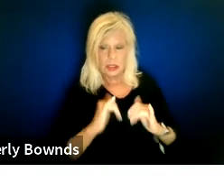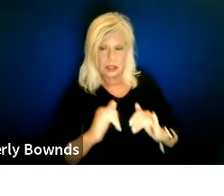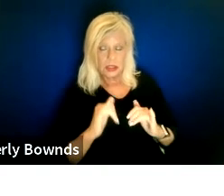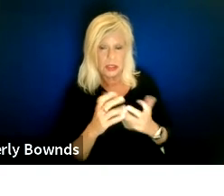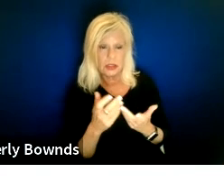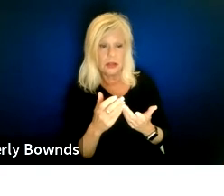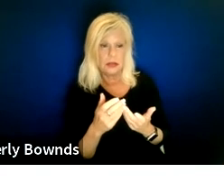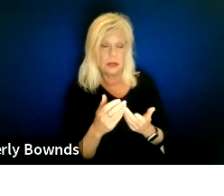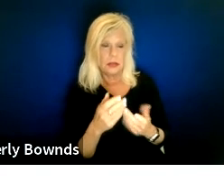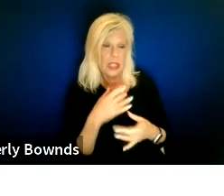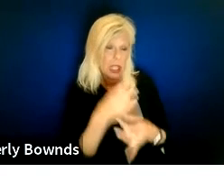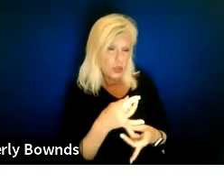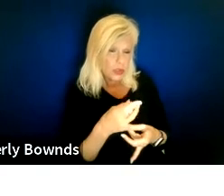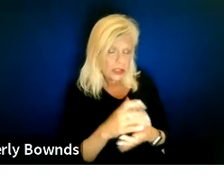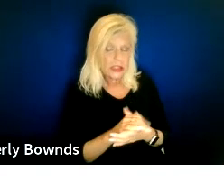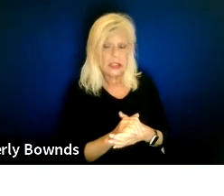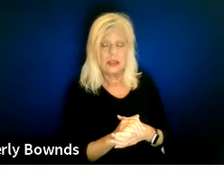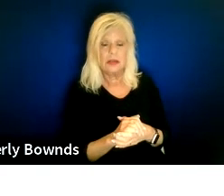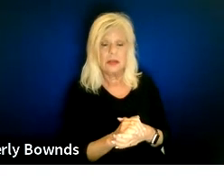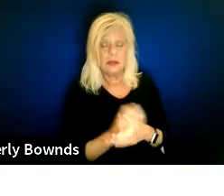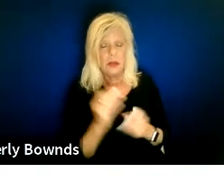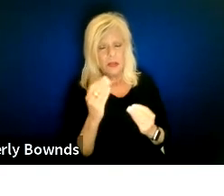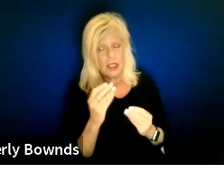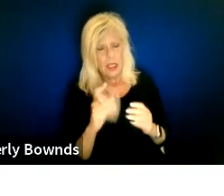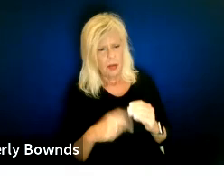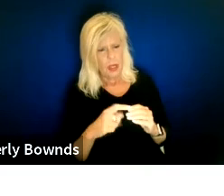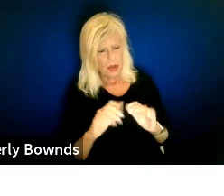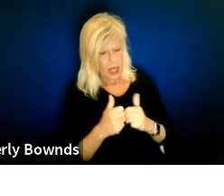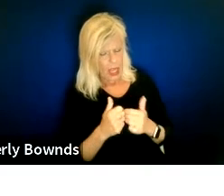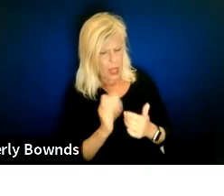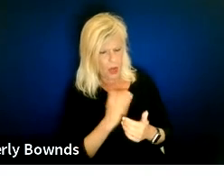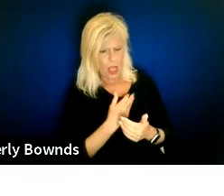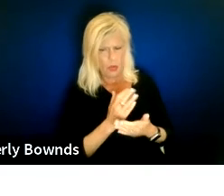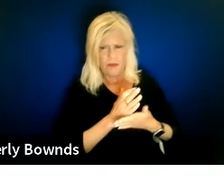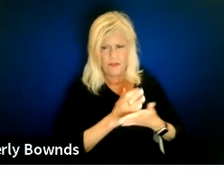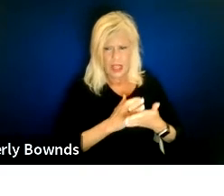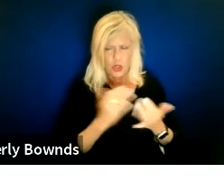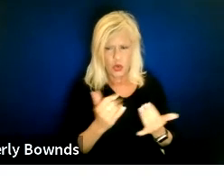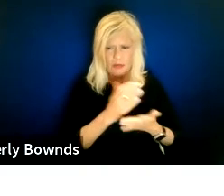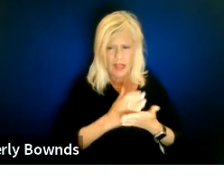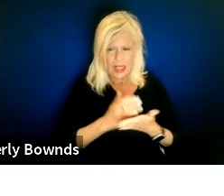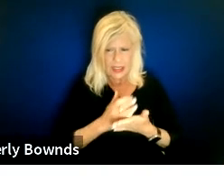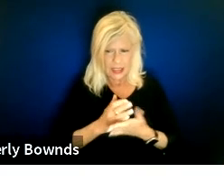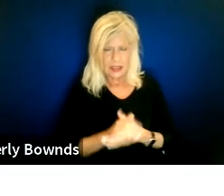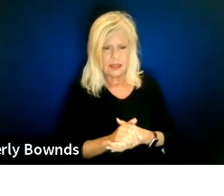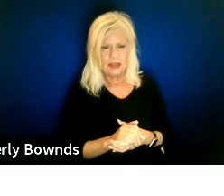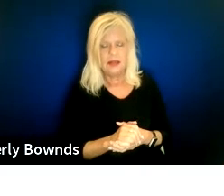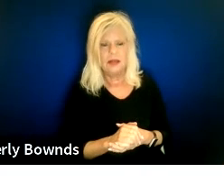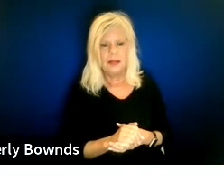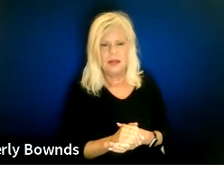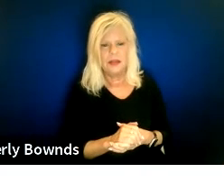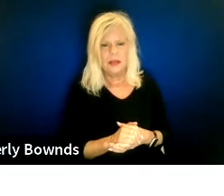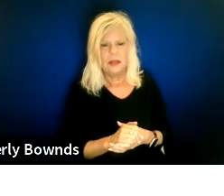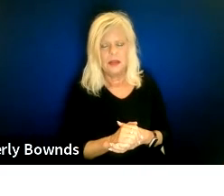interested, and the way we think about our current phase is that this is serving